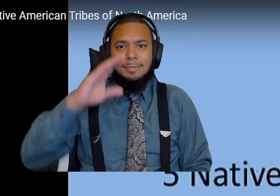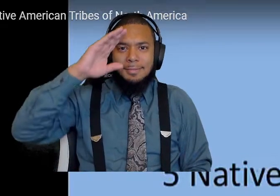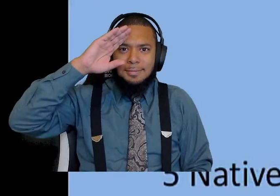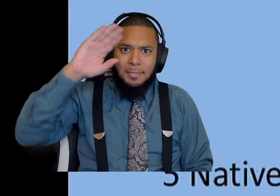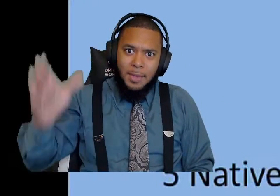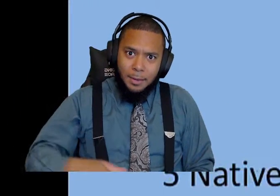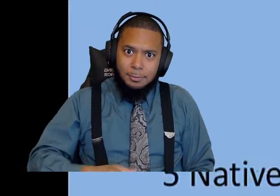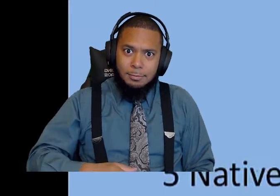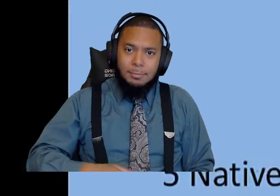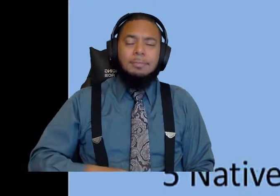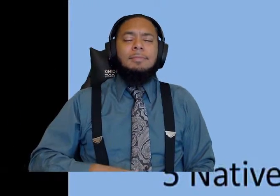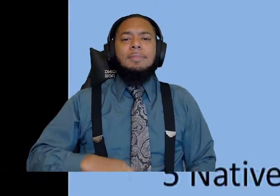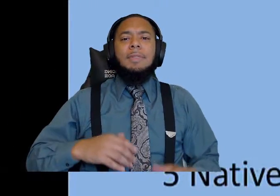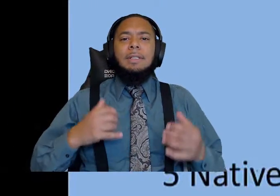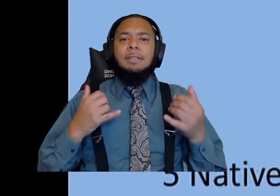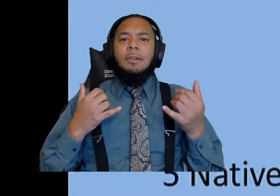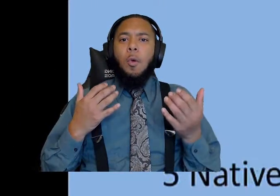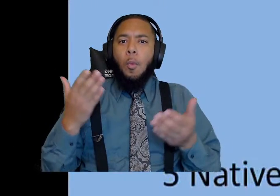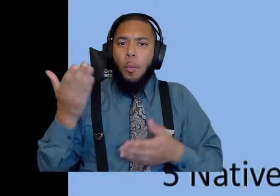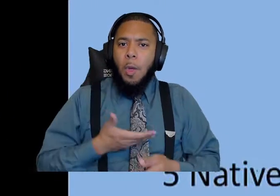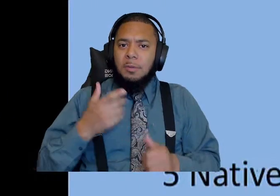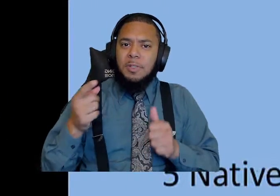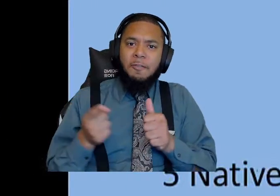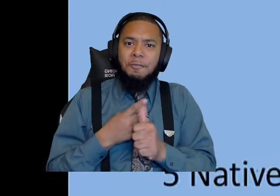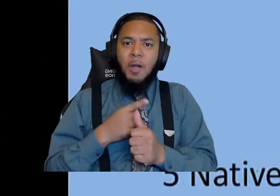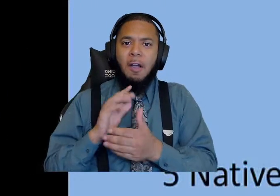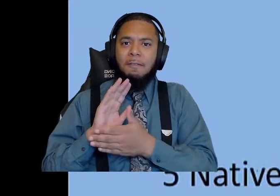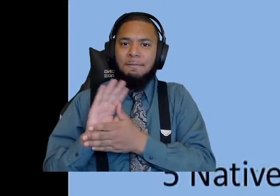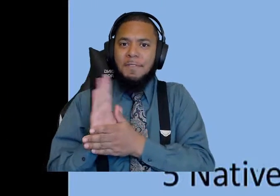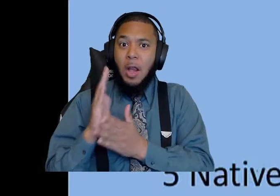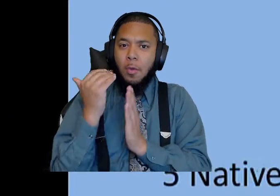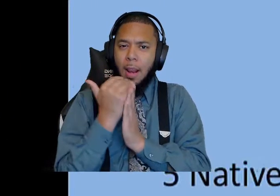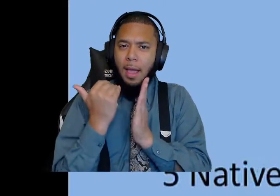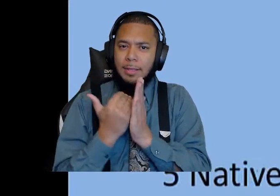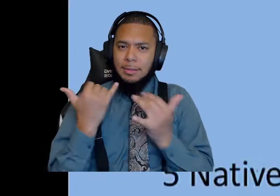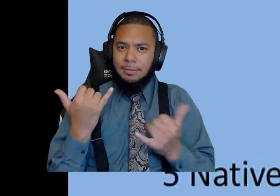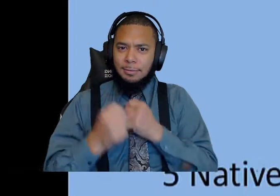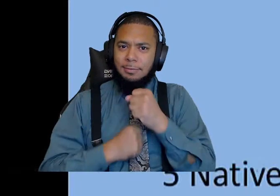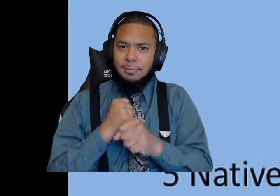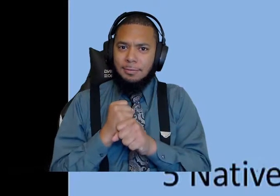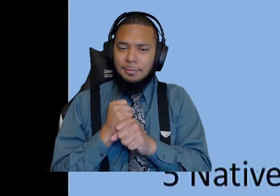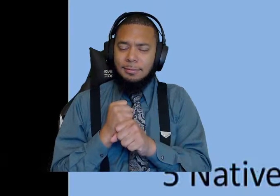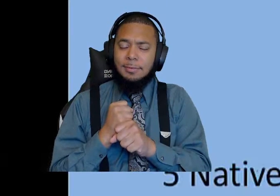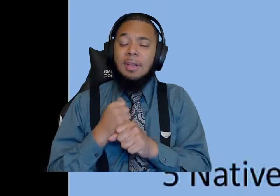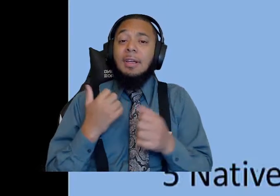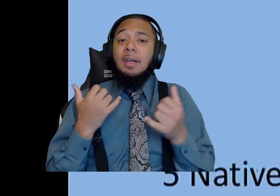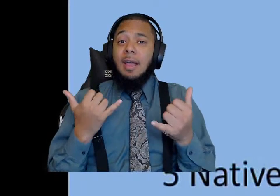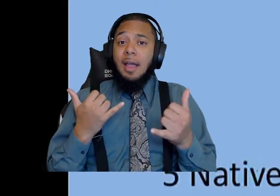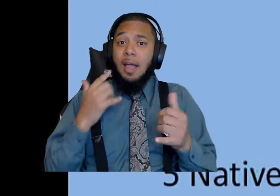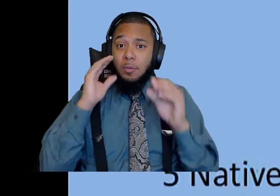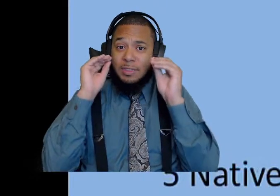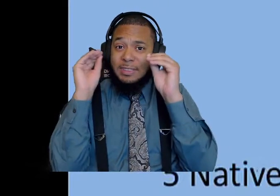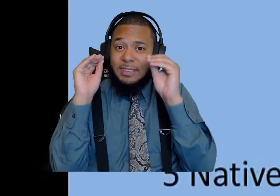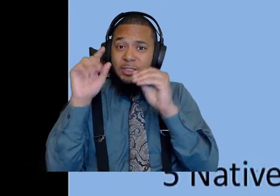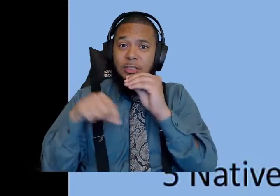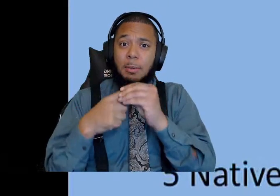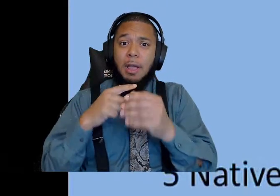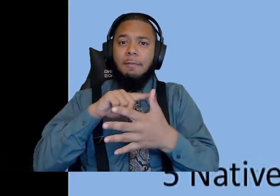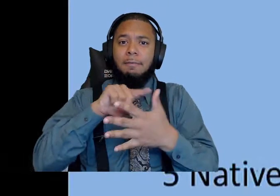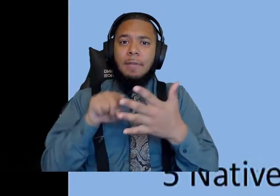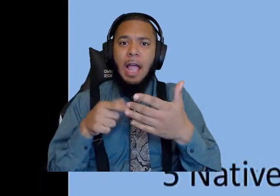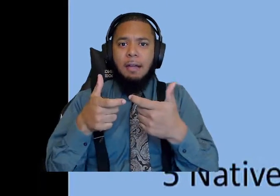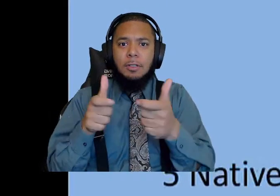To your first video lesson of the year. In this video lesson, you will be learning about 5 Native American tribes of North